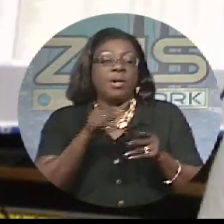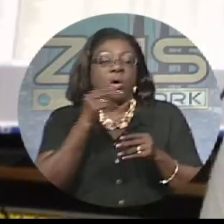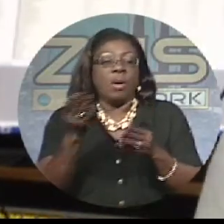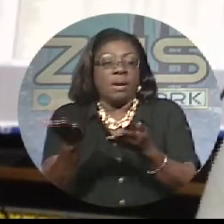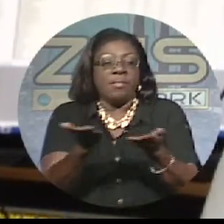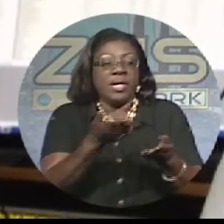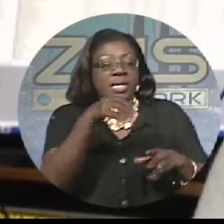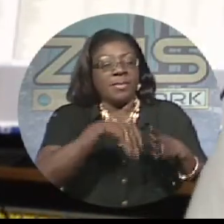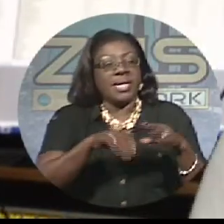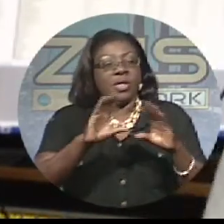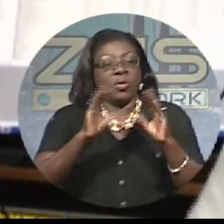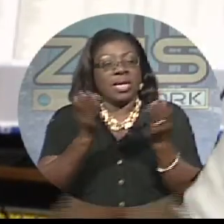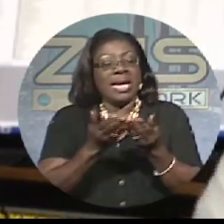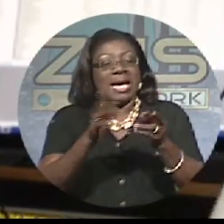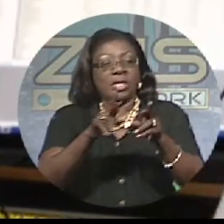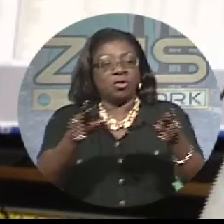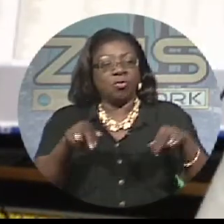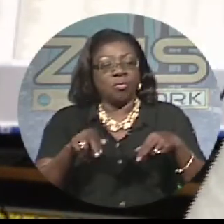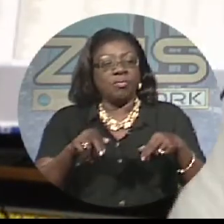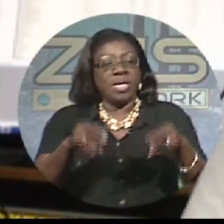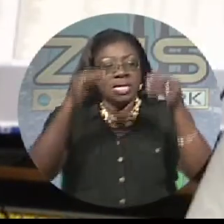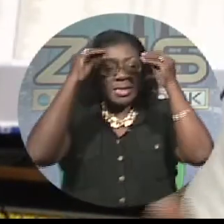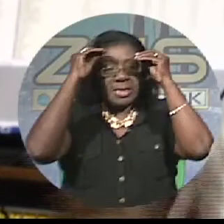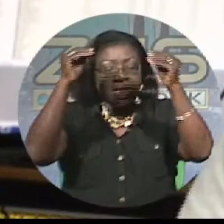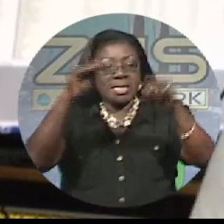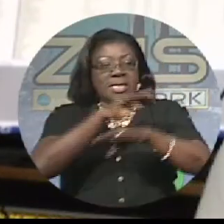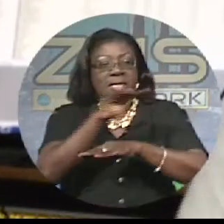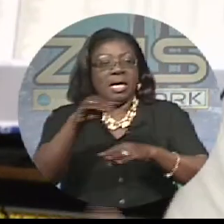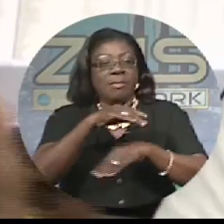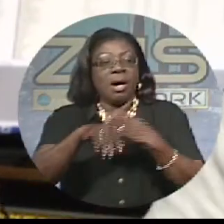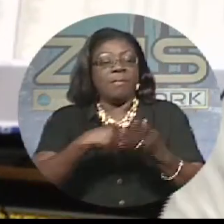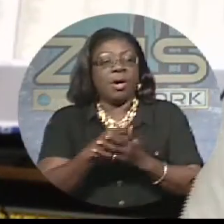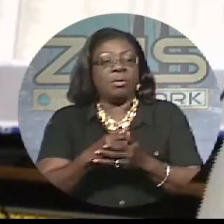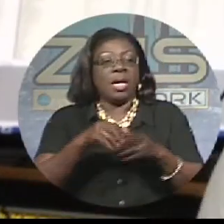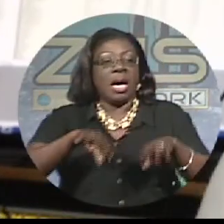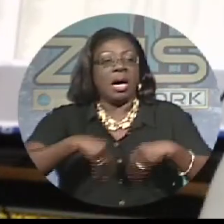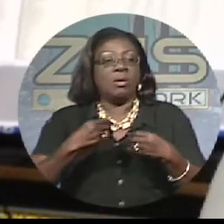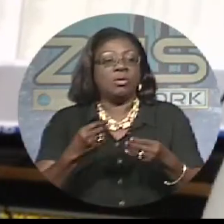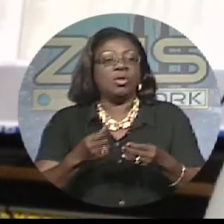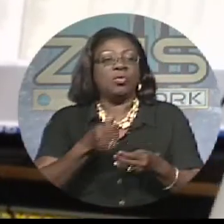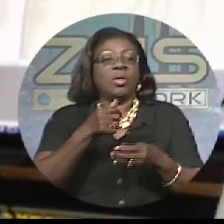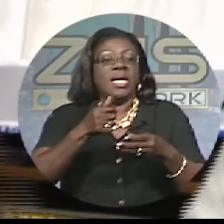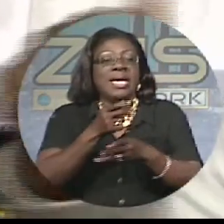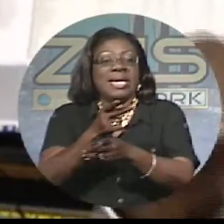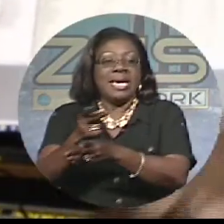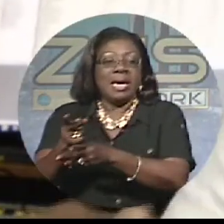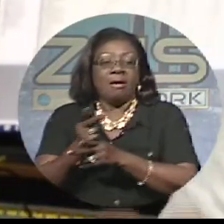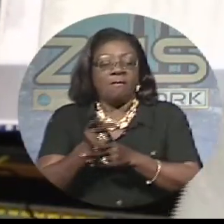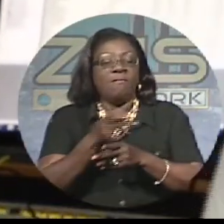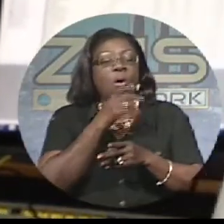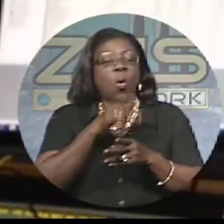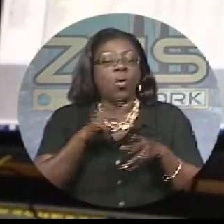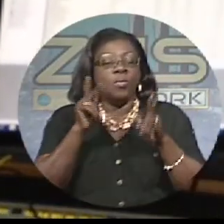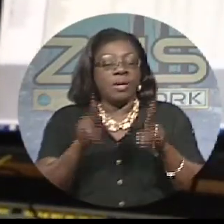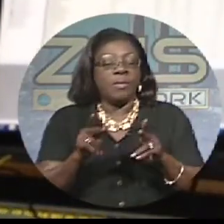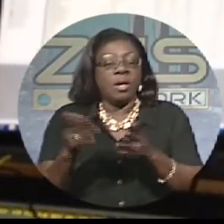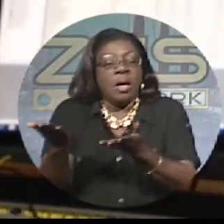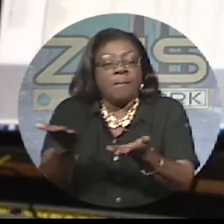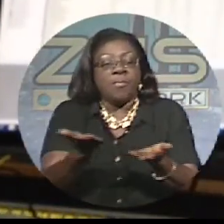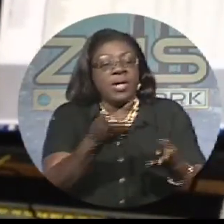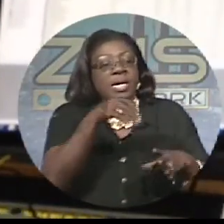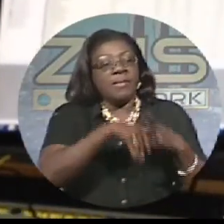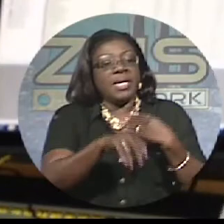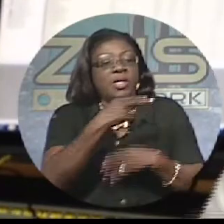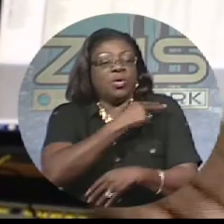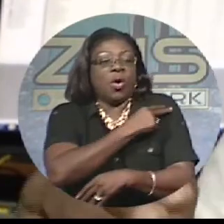into the classroom, teach them about all of the fundamentals of aged care, bring them into the hospital,